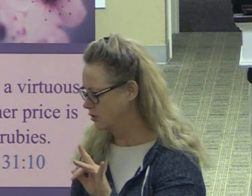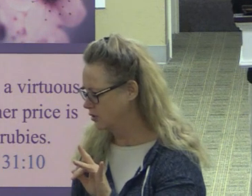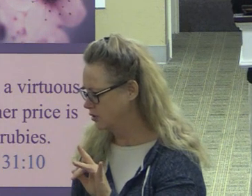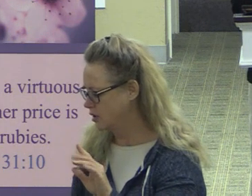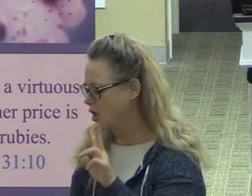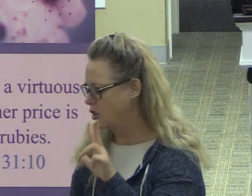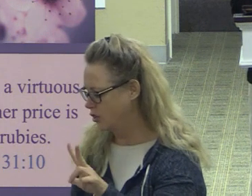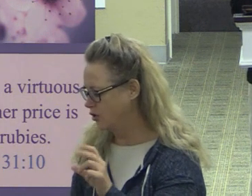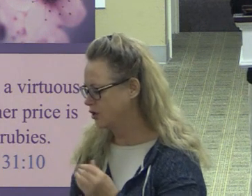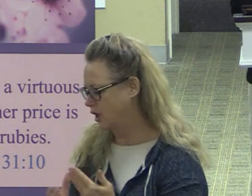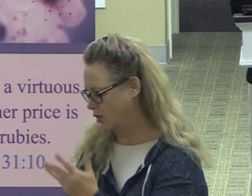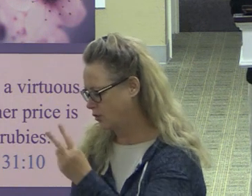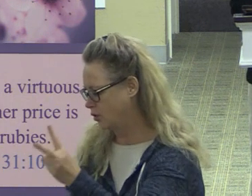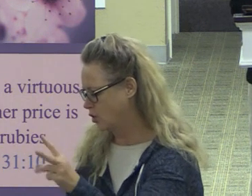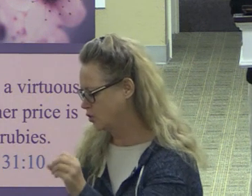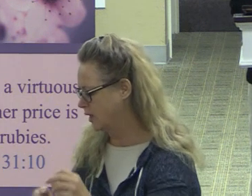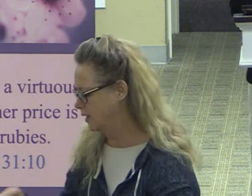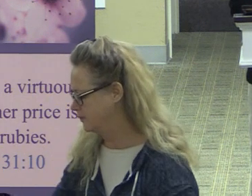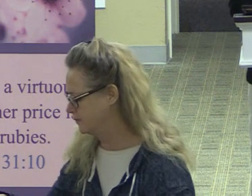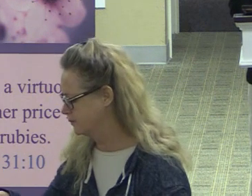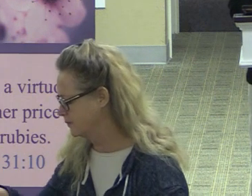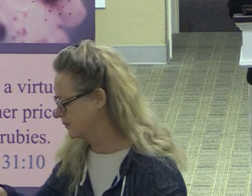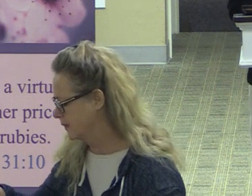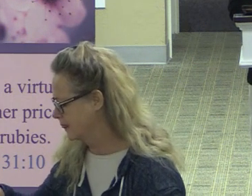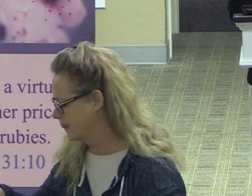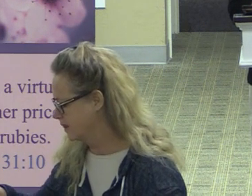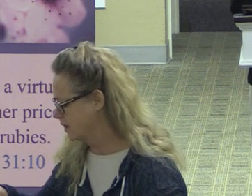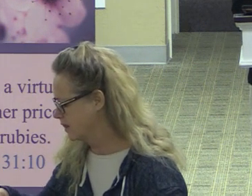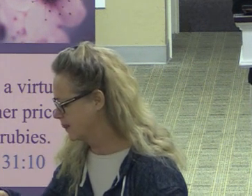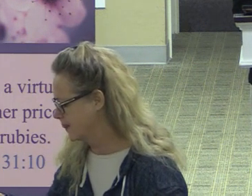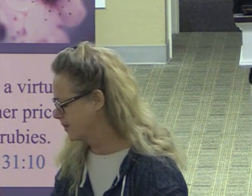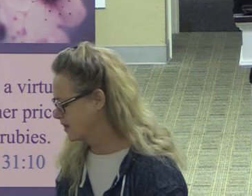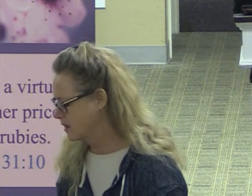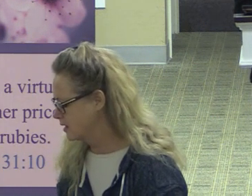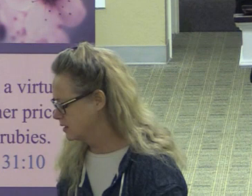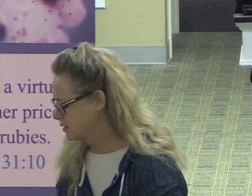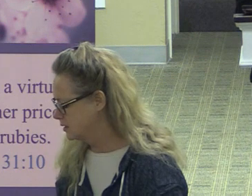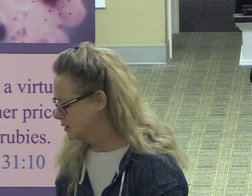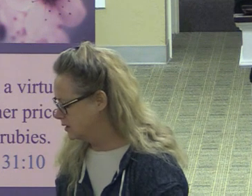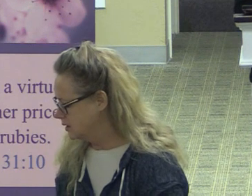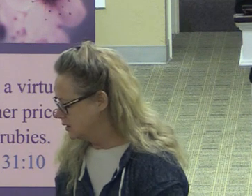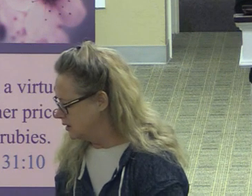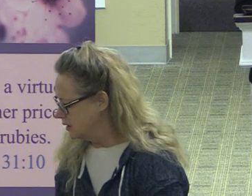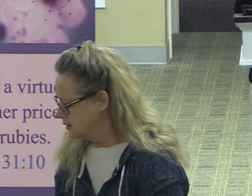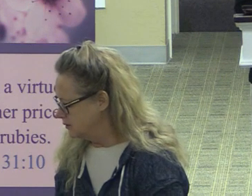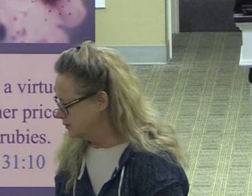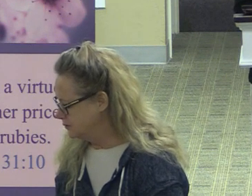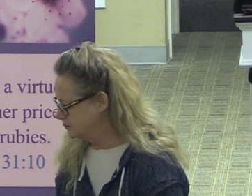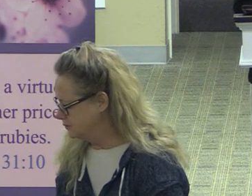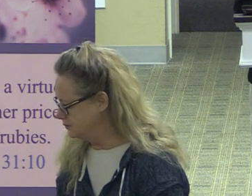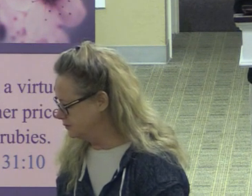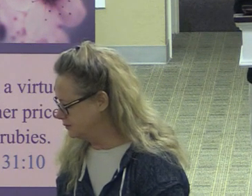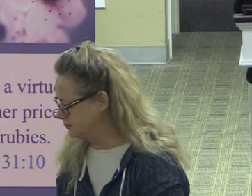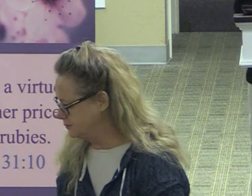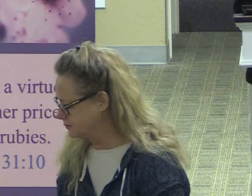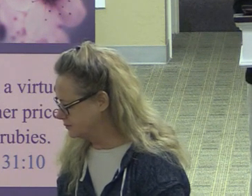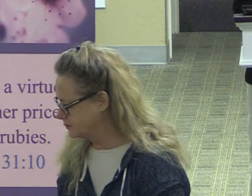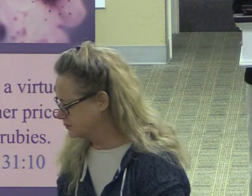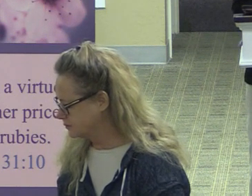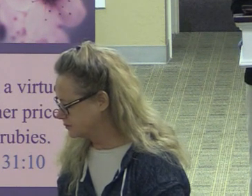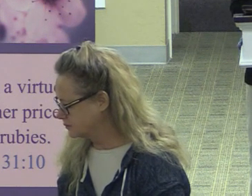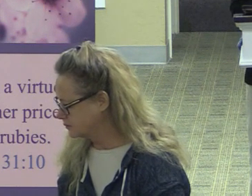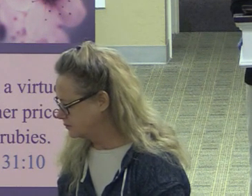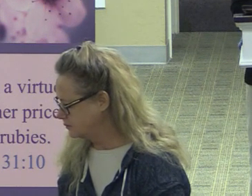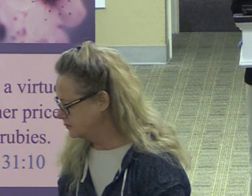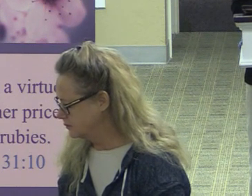and these things I speak in the world, that they might have my joy fulfilled in themselves. I have given them thy word, and the world hath hated